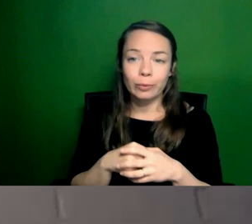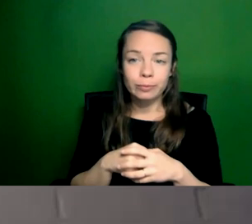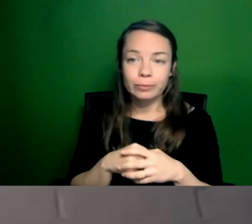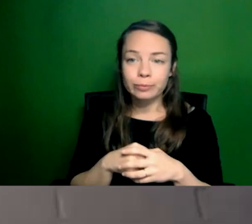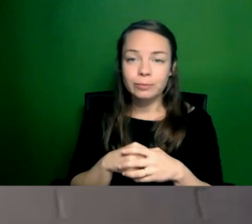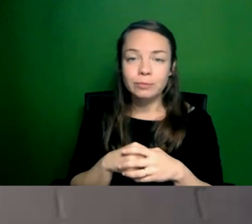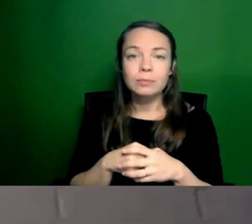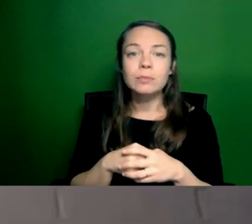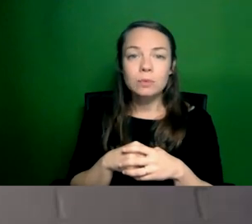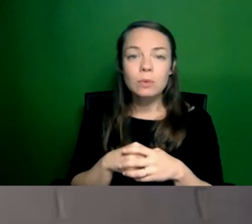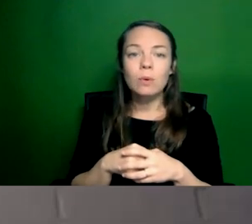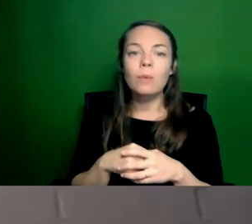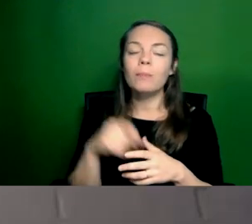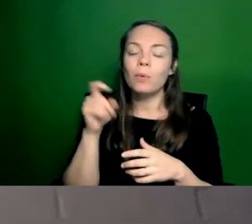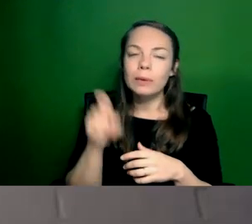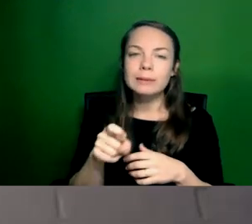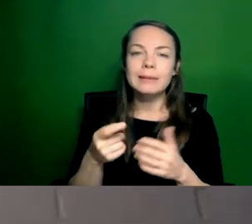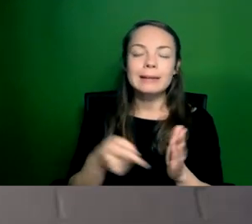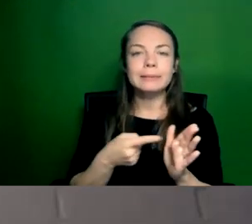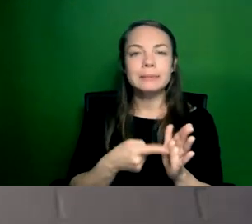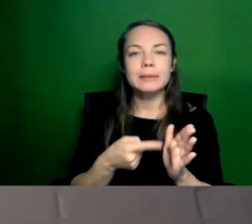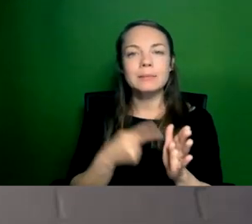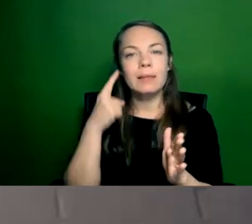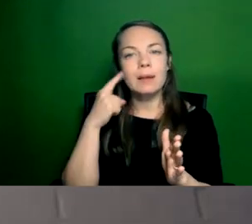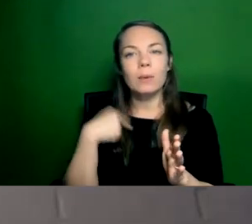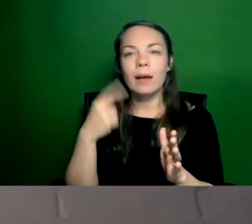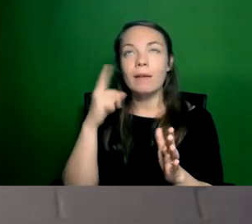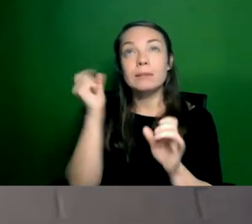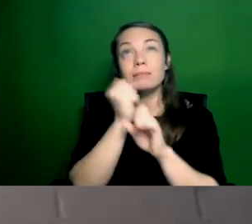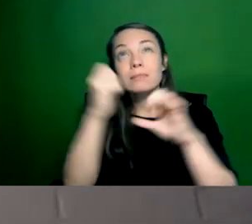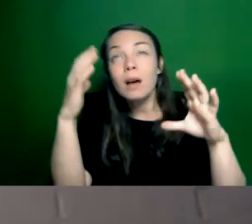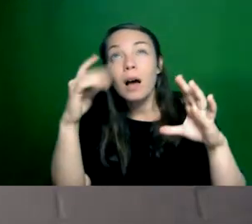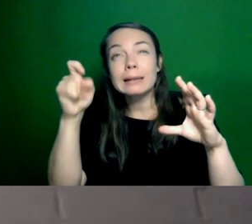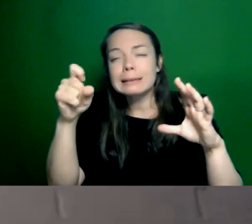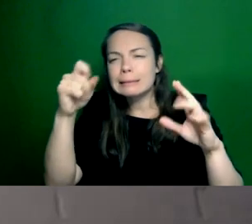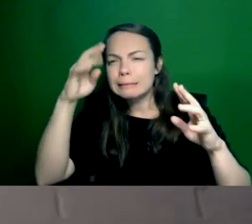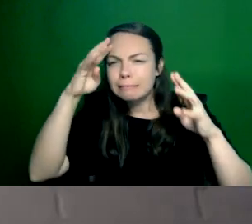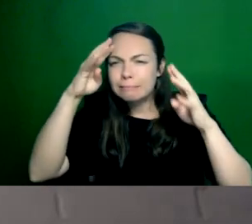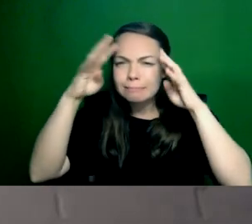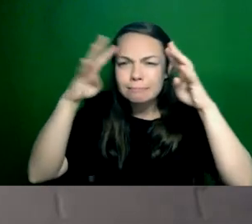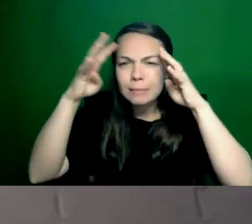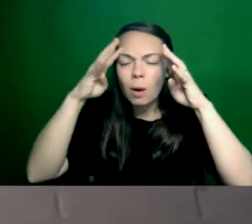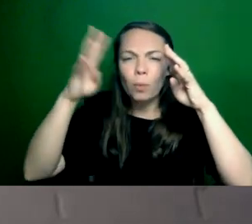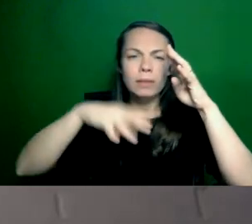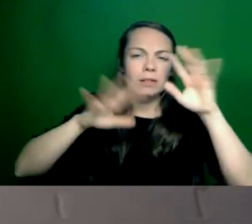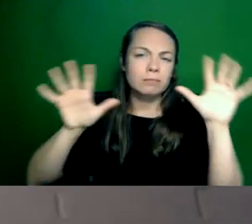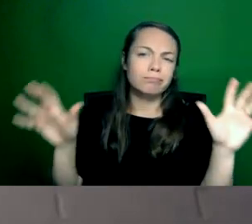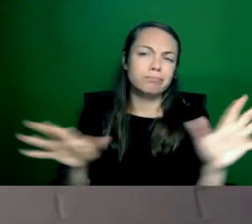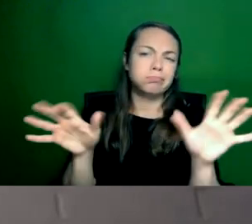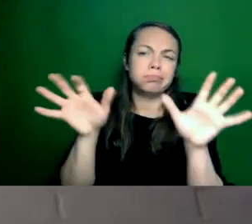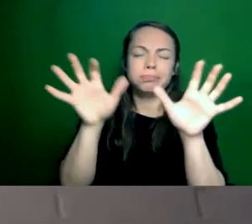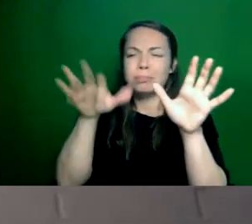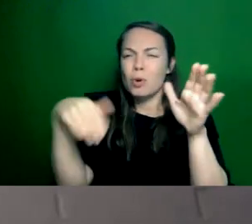I think that sometimes we have this this idea that we need to come up with this elaborate,